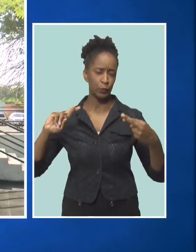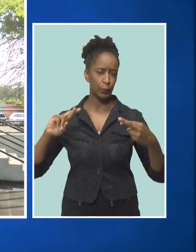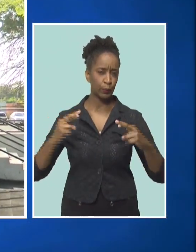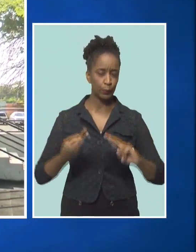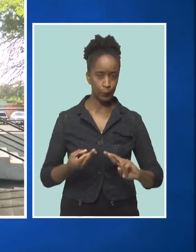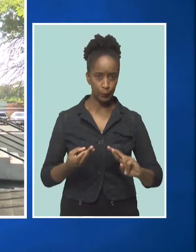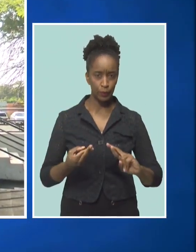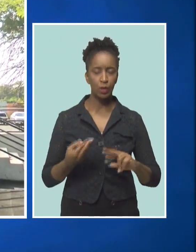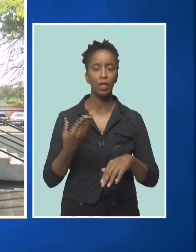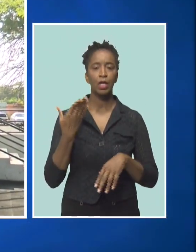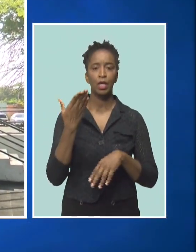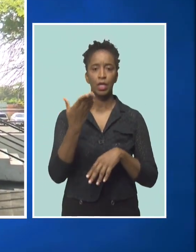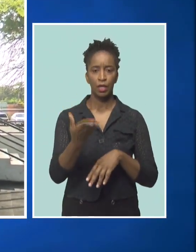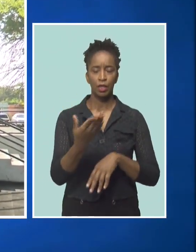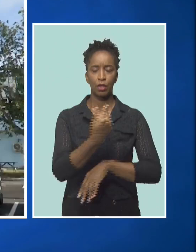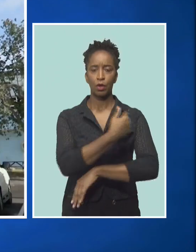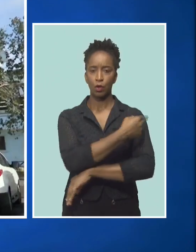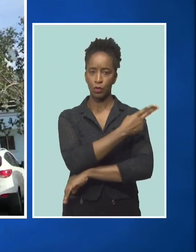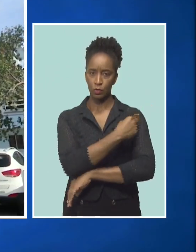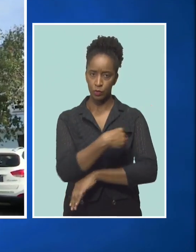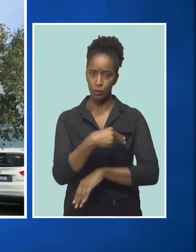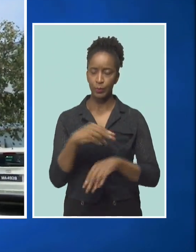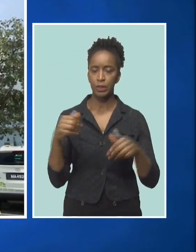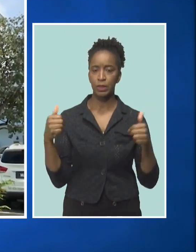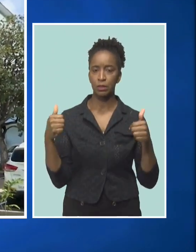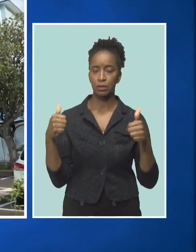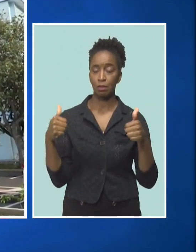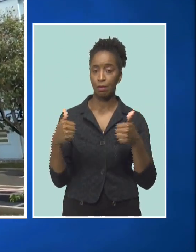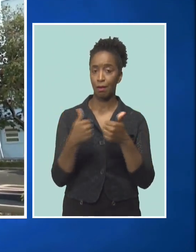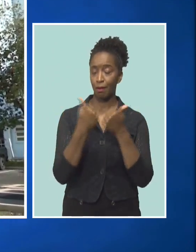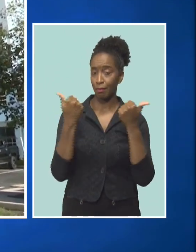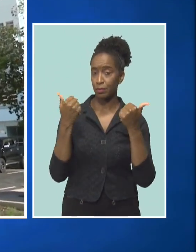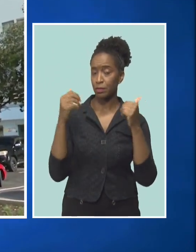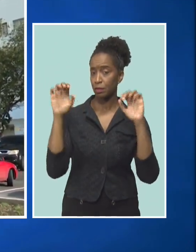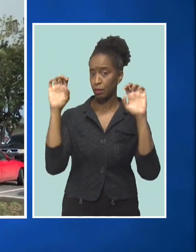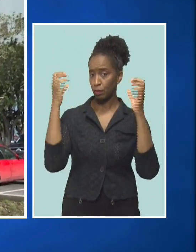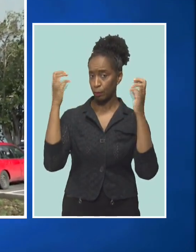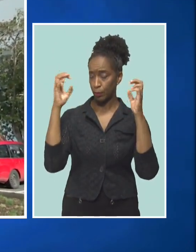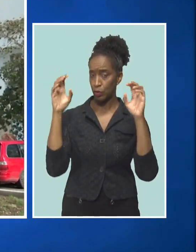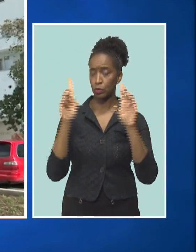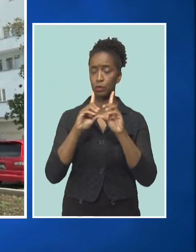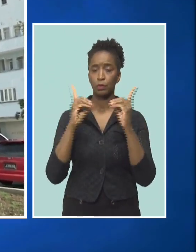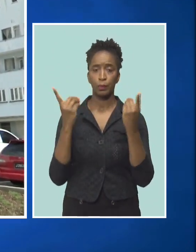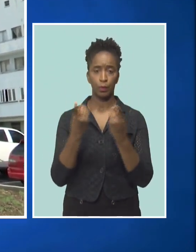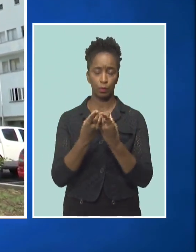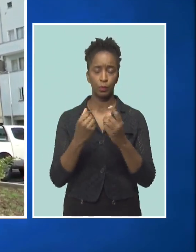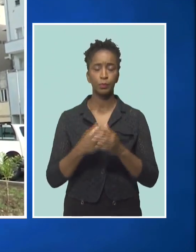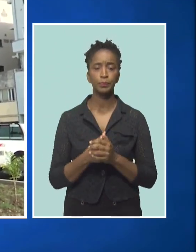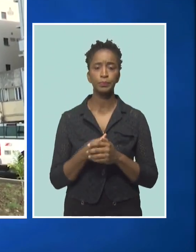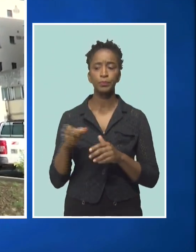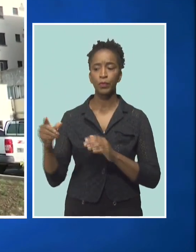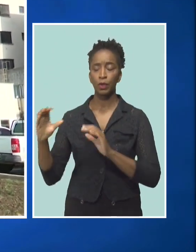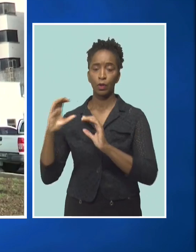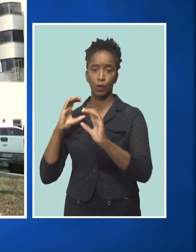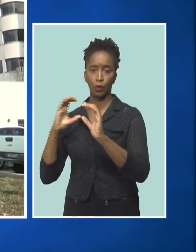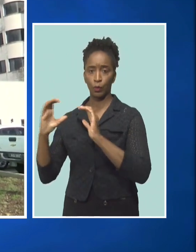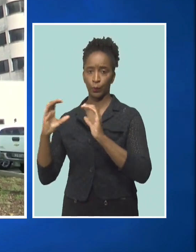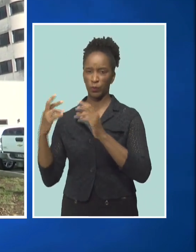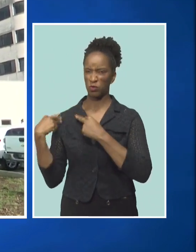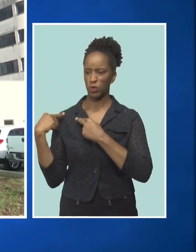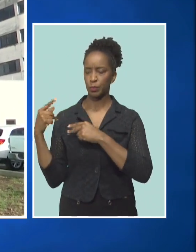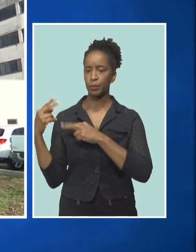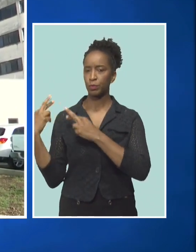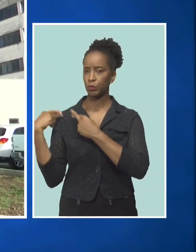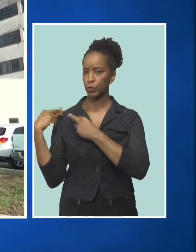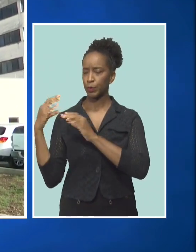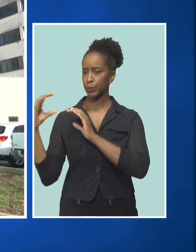experienced at the Accident and Emergency Department of the Queen Elizabeth Hospital. Communications specialist Shane Seeley says these include